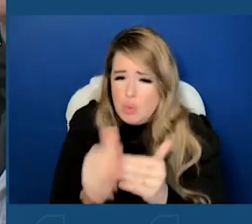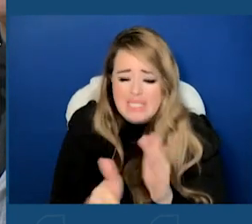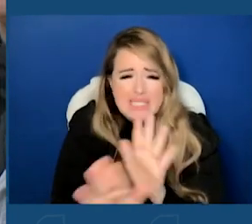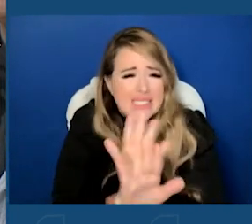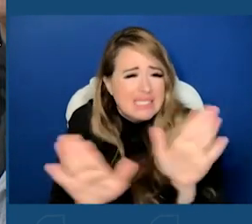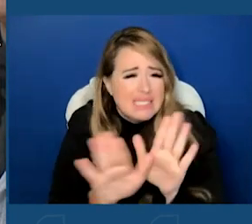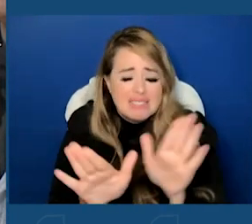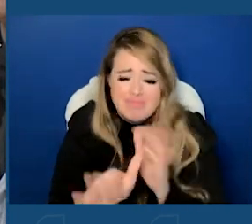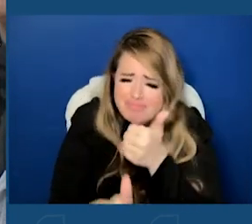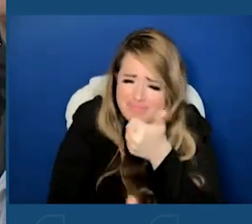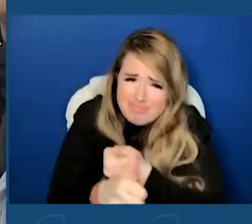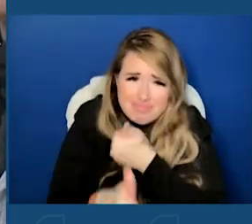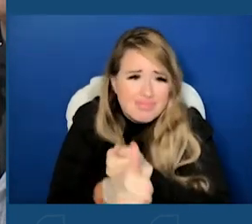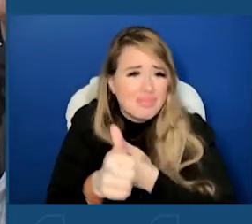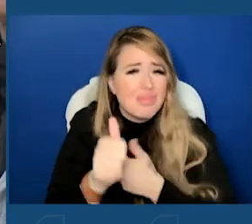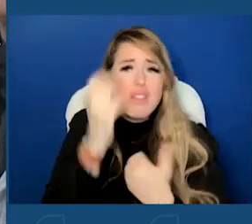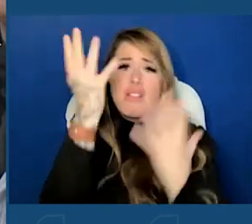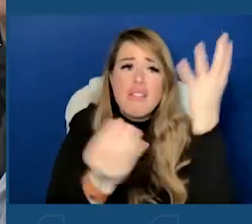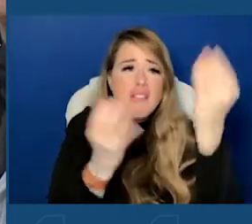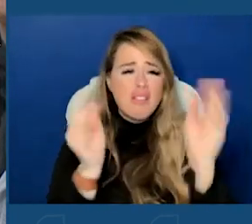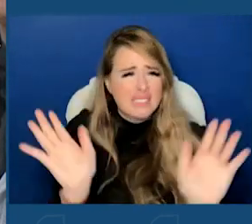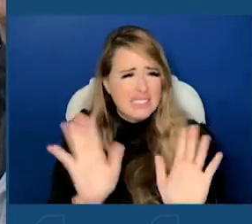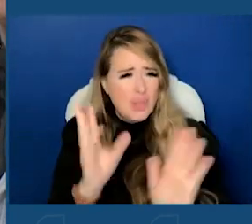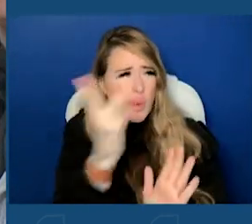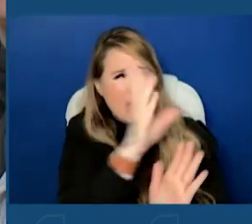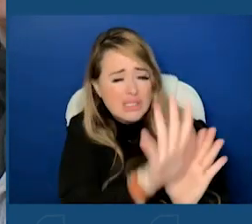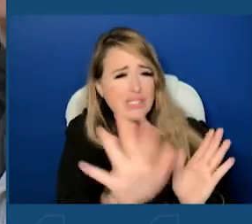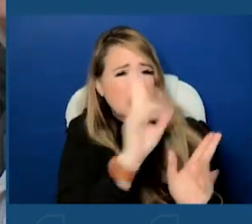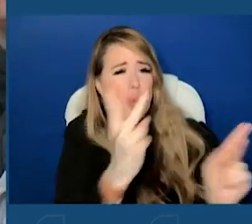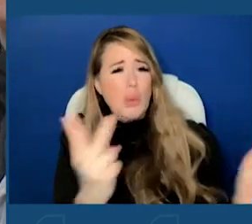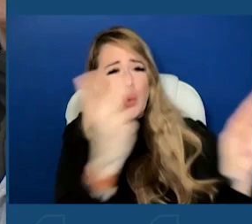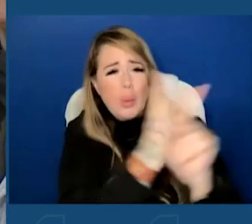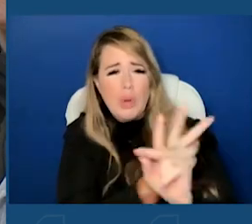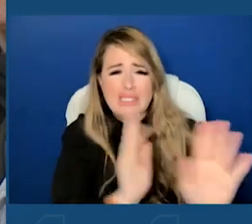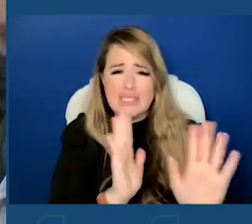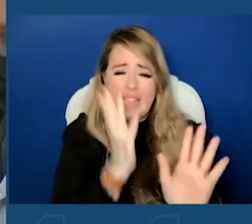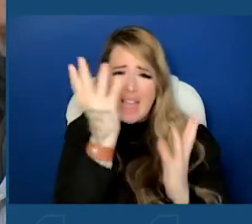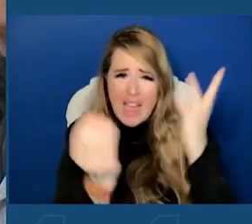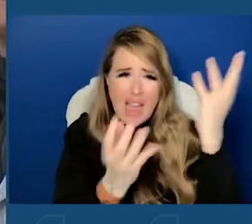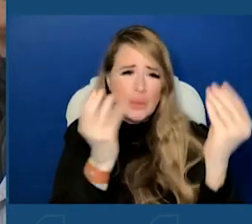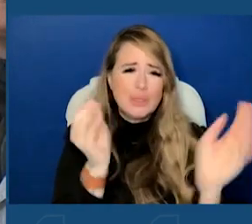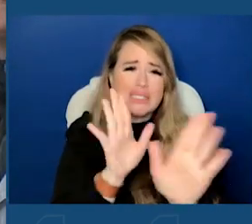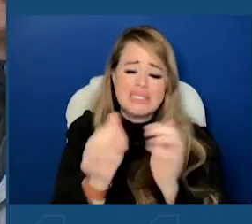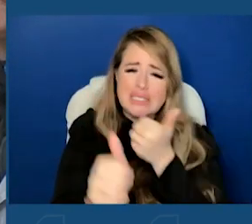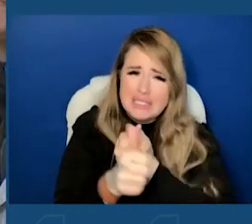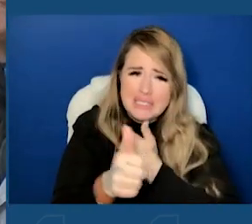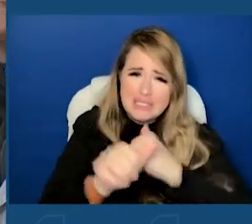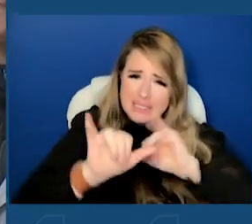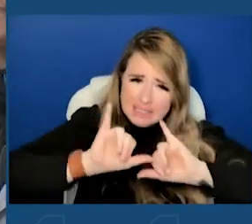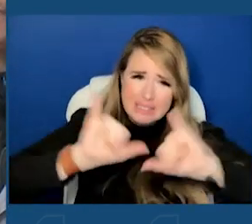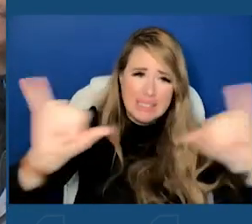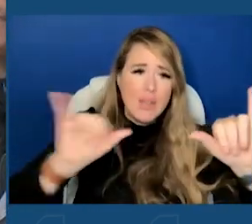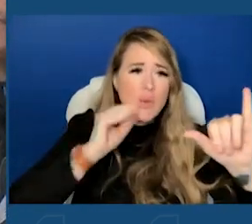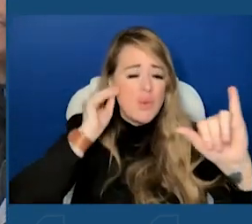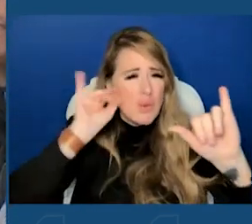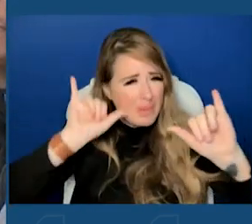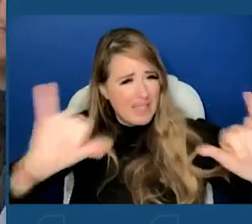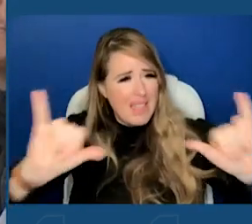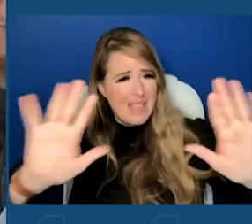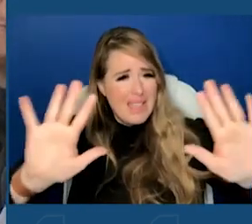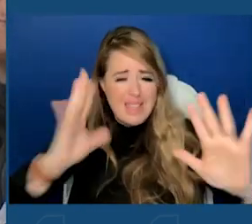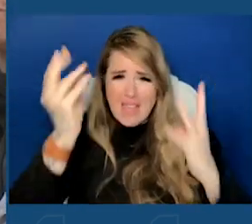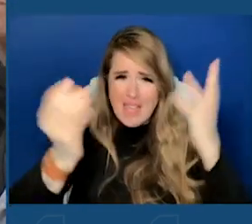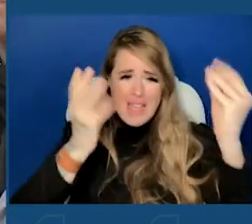dangerous in some parts of our state, particularly the western part, to be out there. So we want to encourage people to stay where they are. In addition